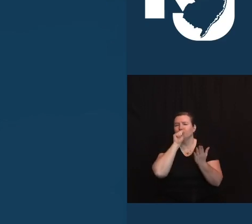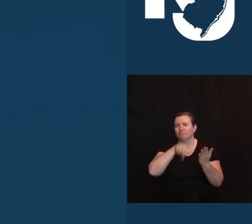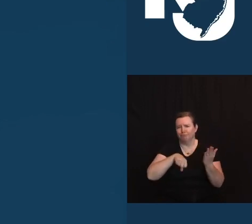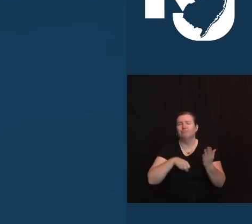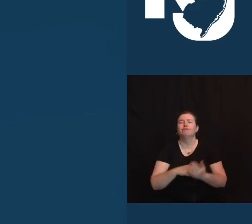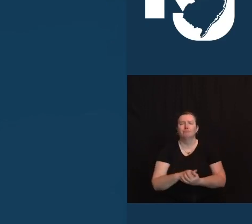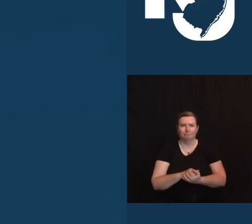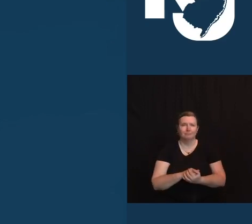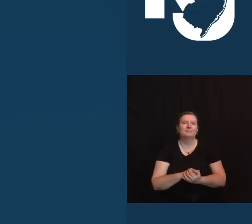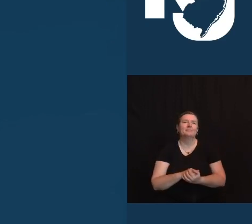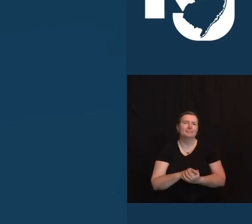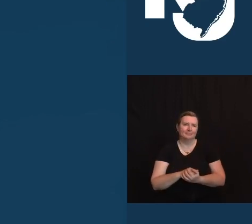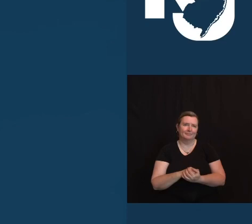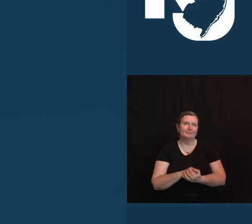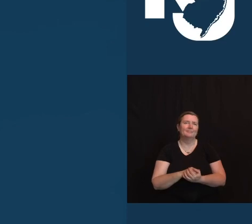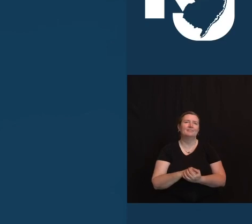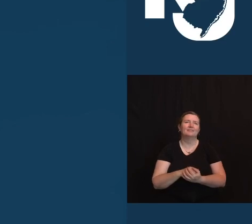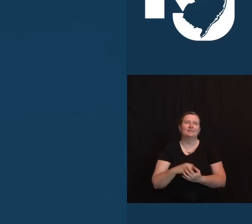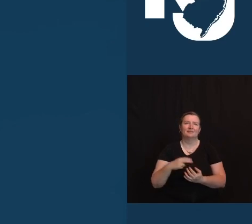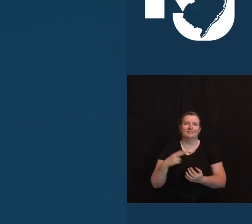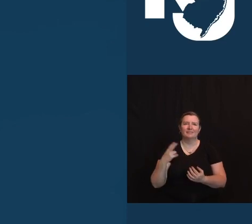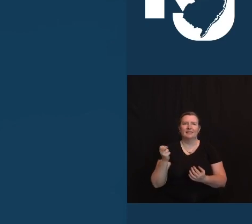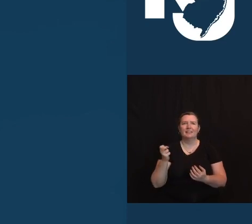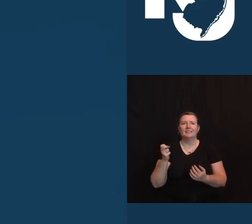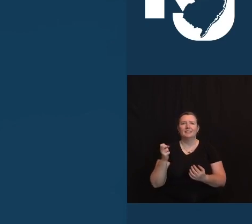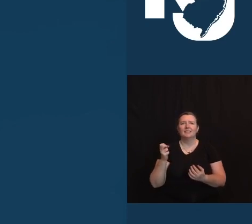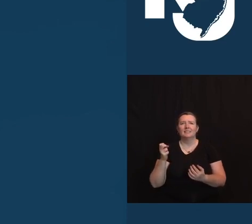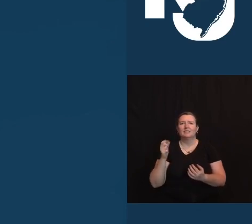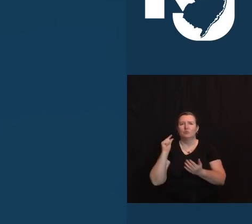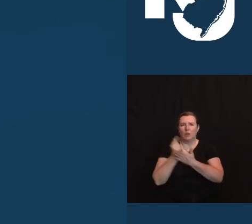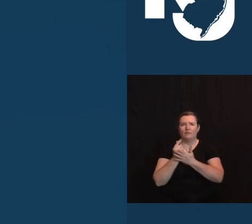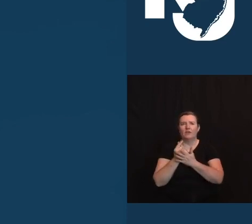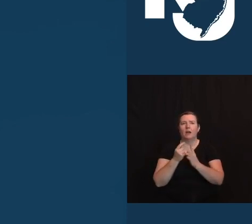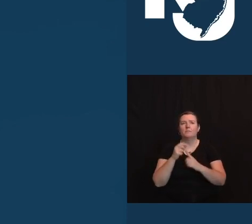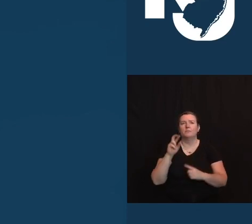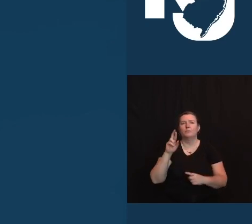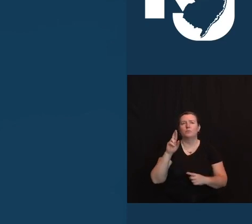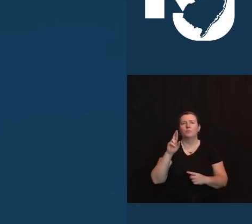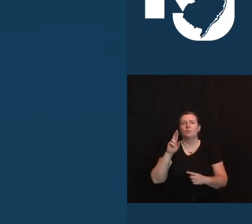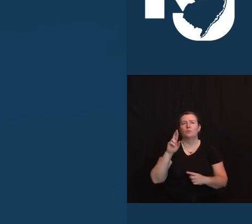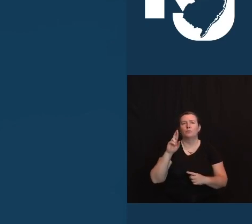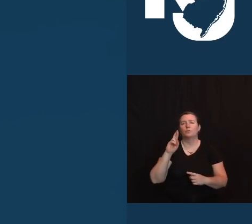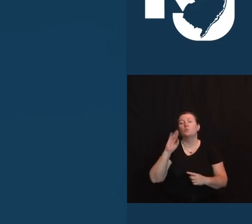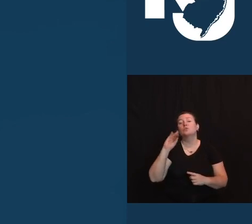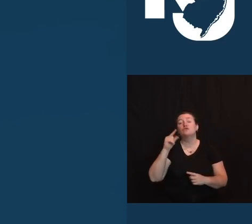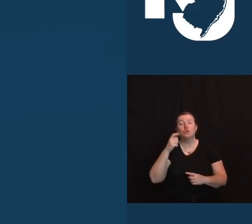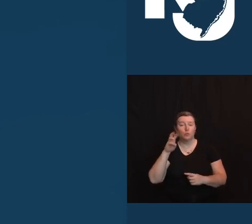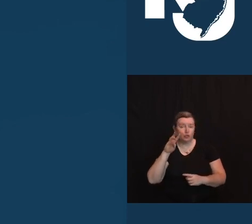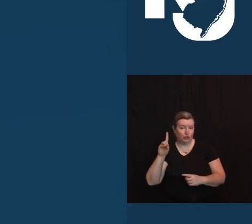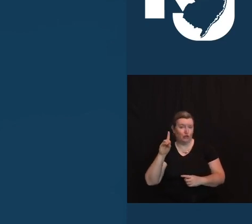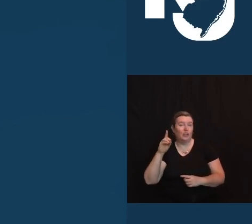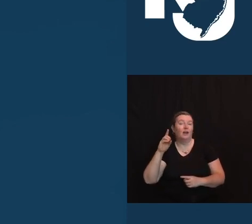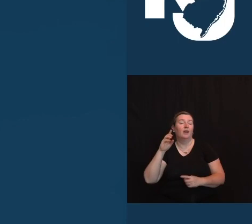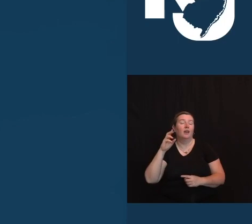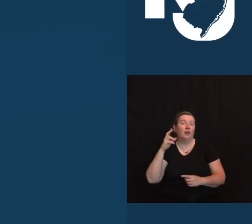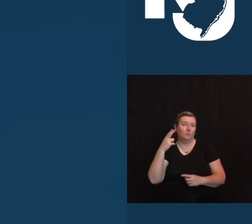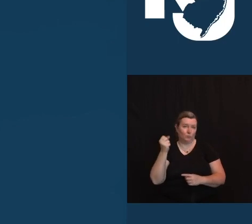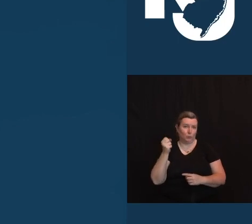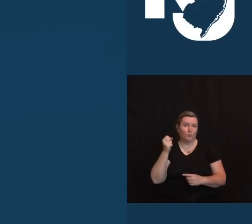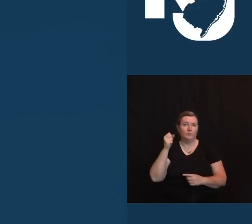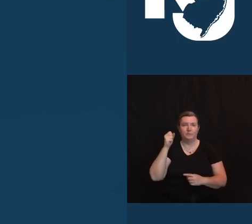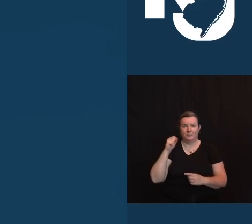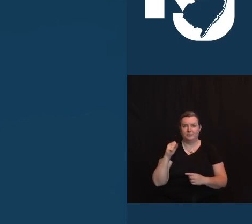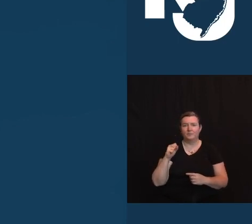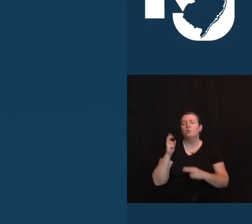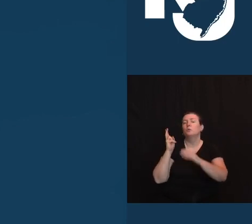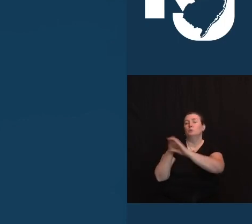Paramus. Following his graduation from Ridgewood High School, he joined the Army as a member of our greatest generation and served in the Philippines during